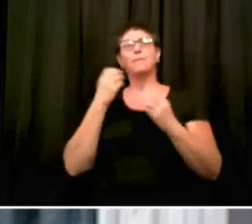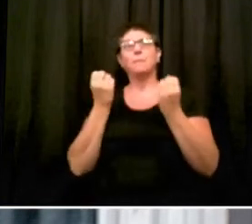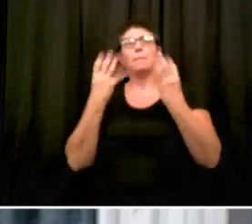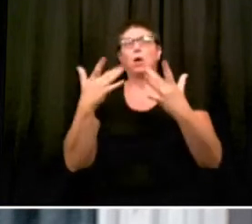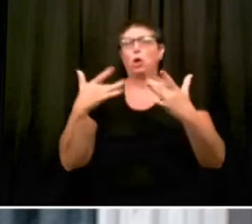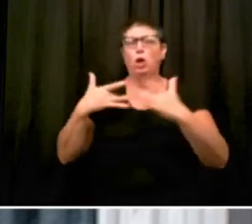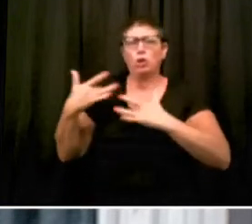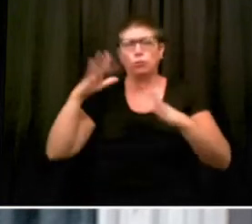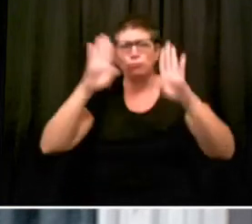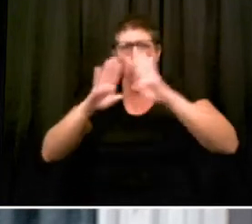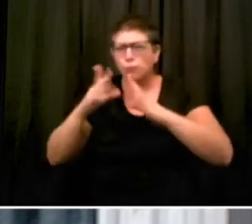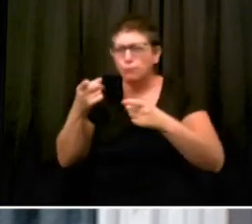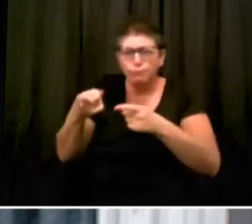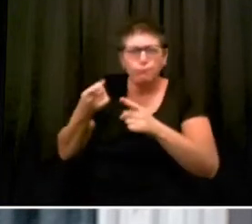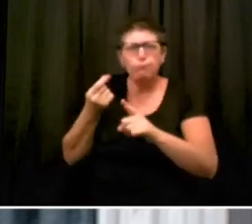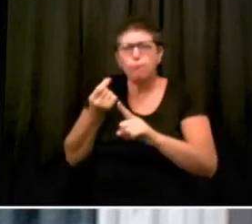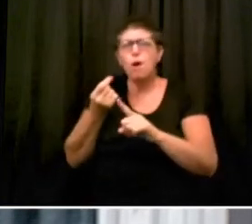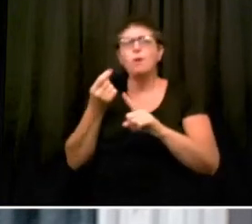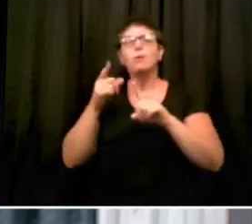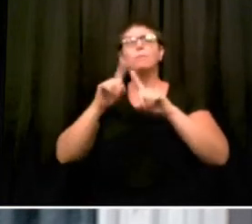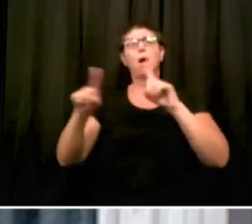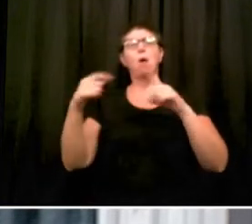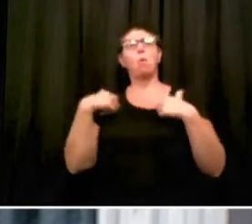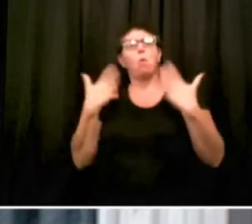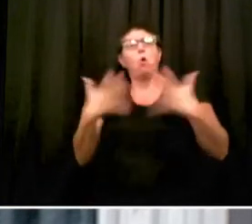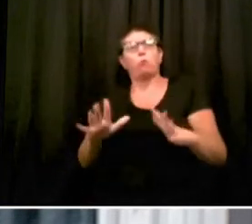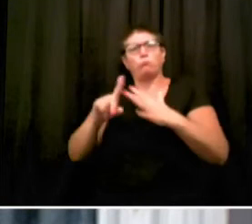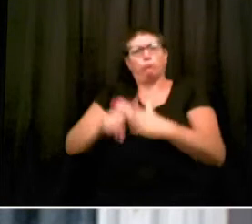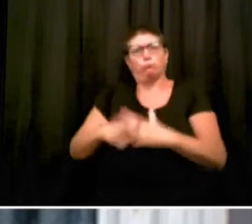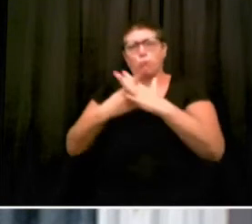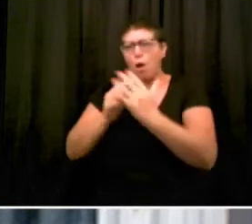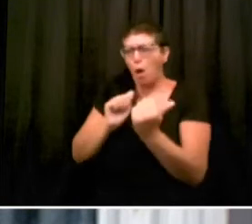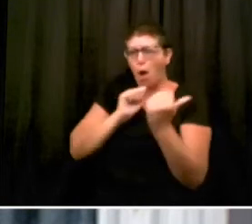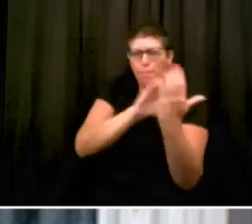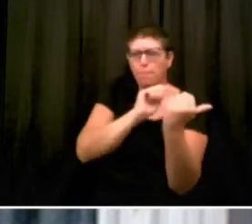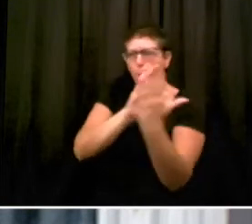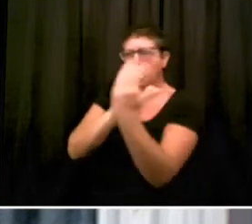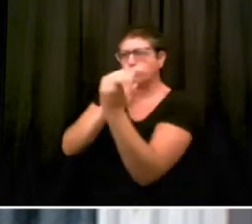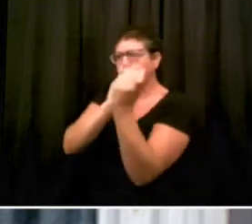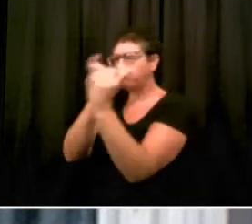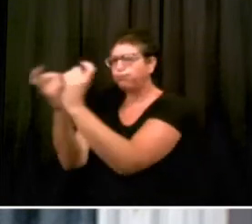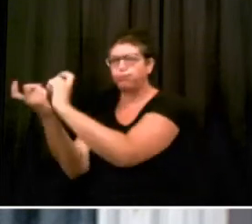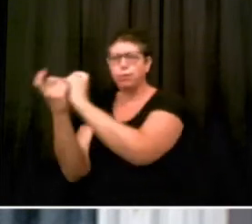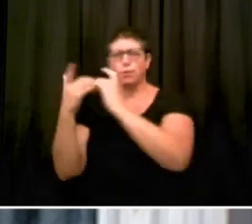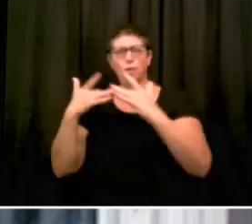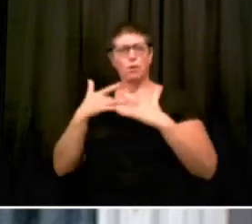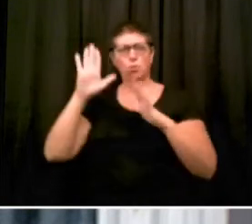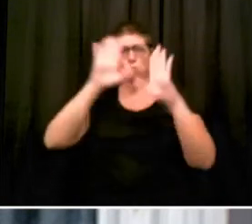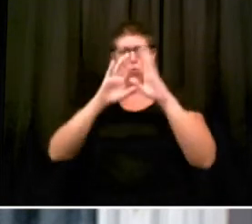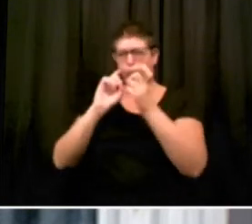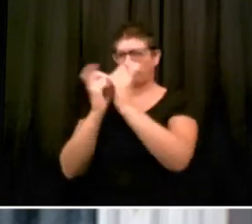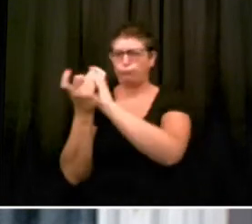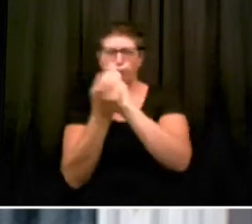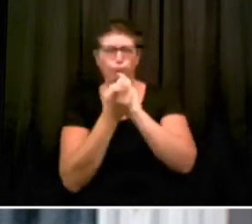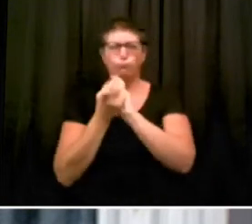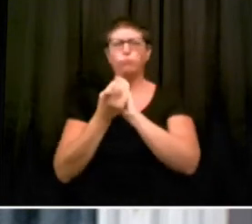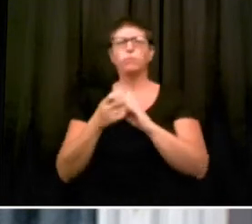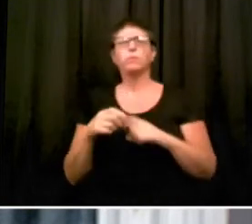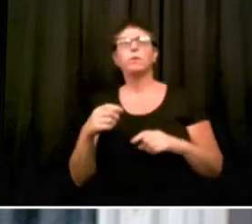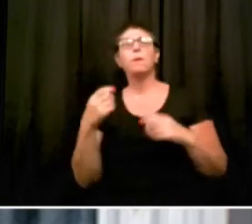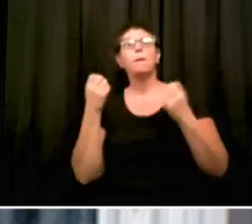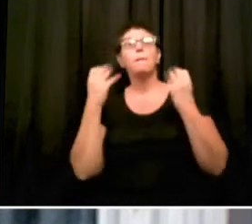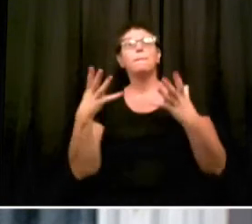is that many of the items that are contained in the pledge, we've been committed to doing for several years